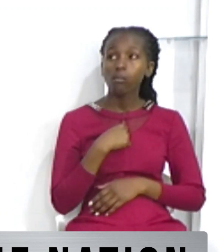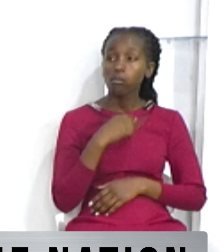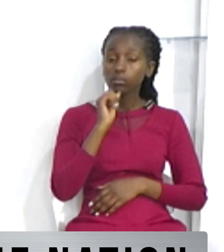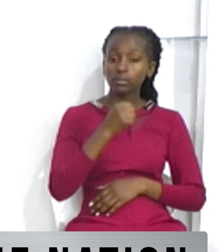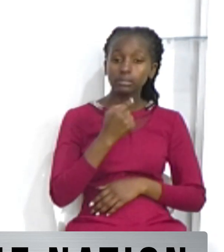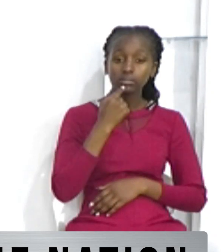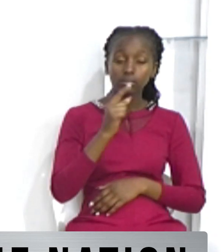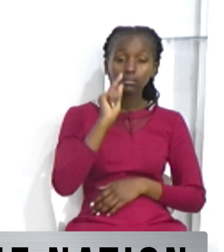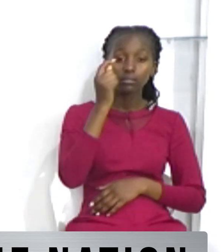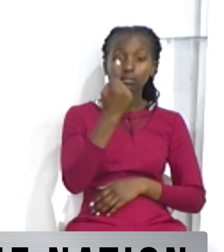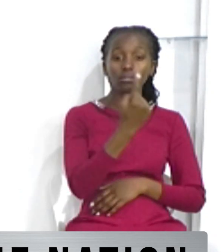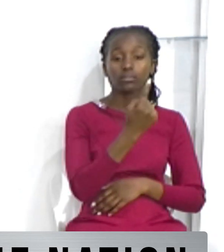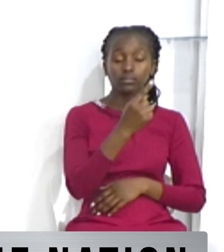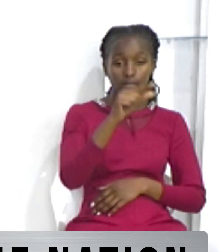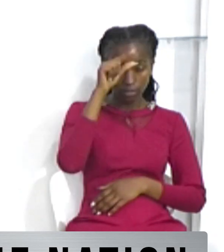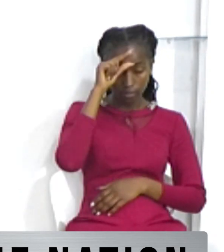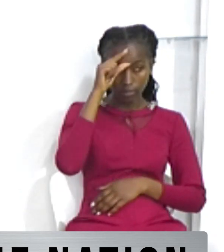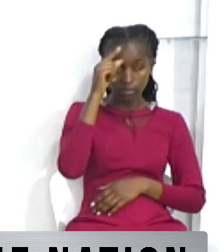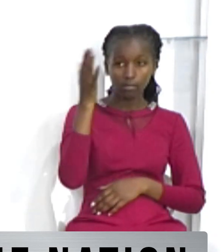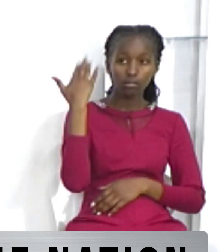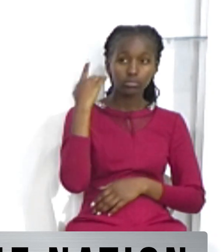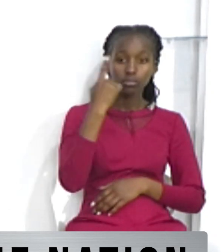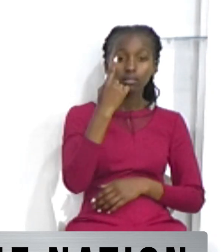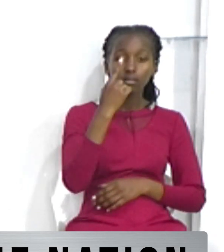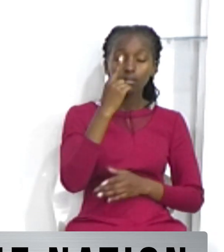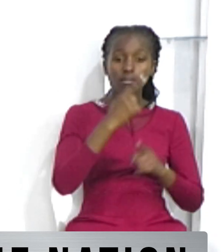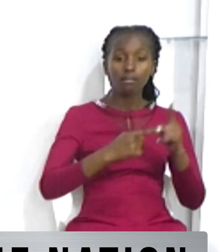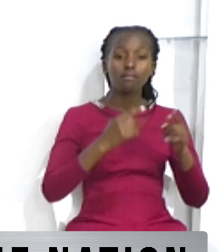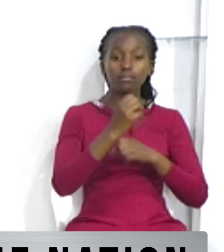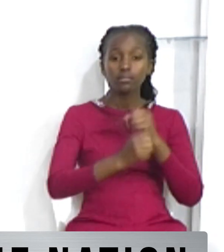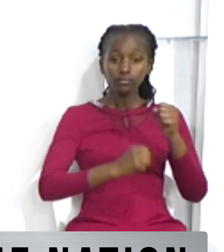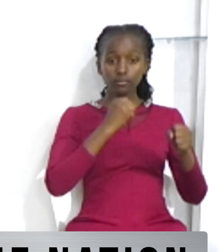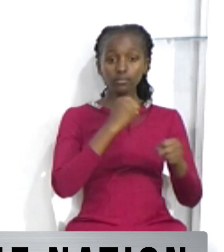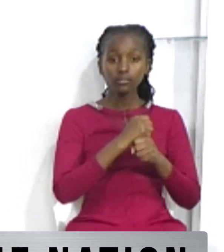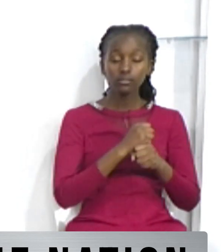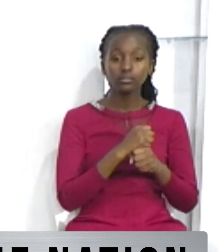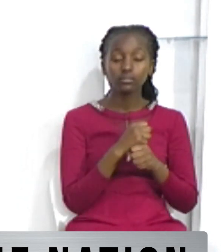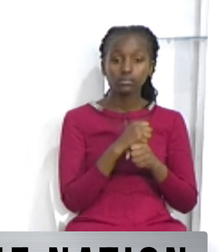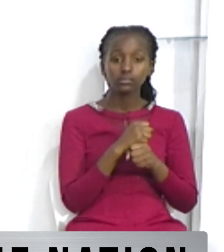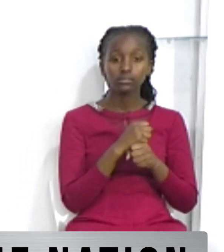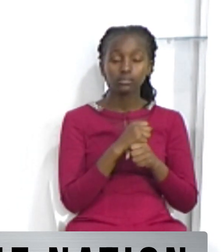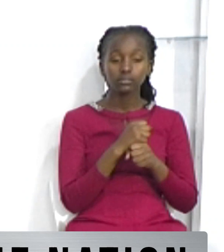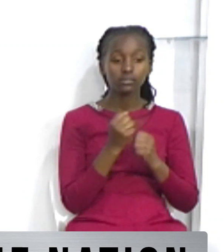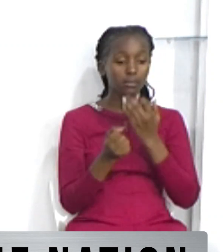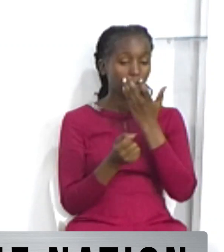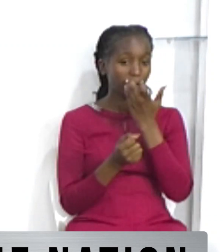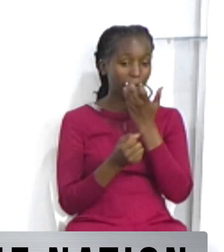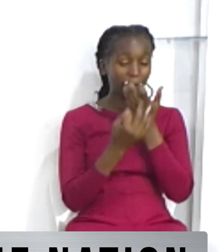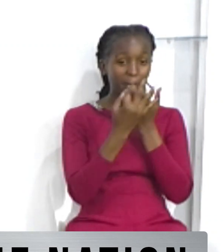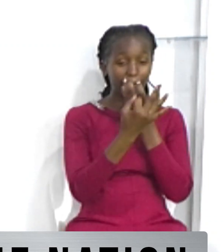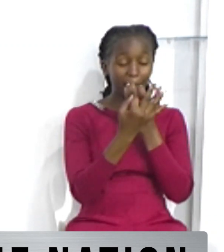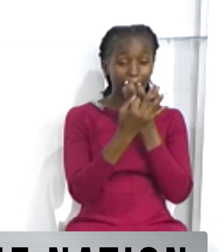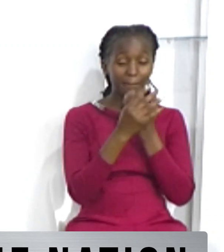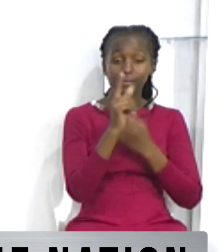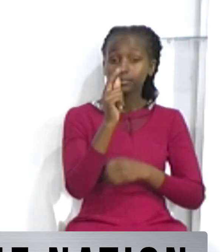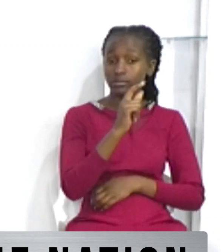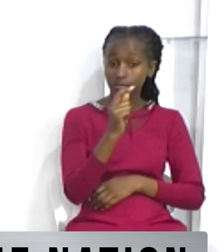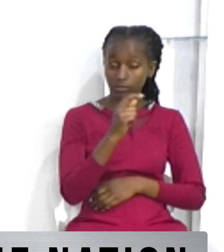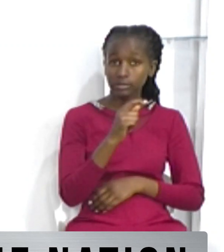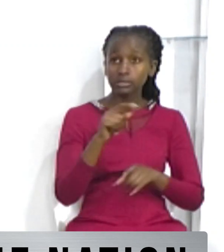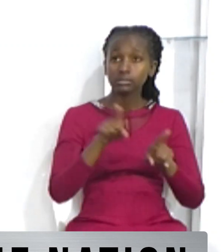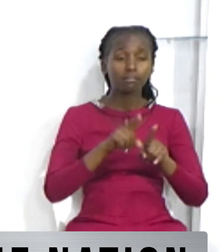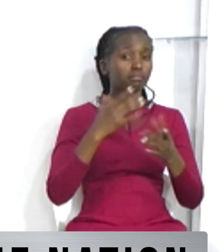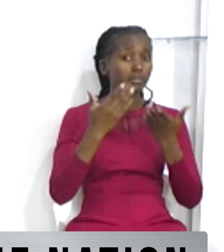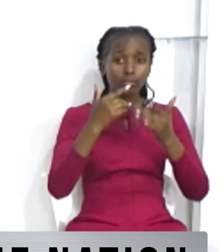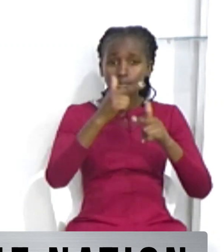government in the last 1.5 years have already borrowed almost 3 trillion. 3.3, yes. And counting.